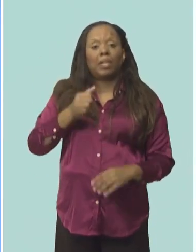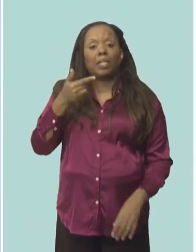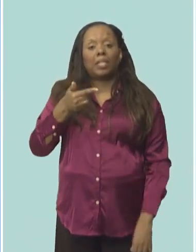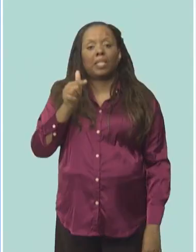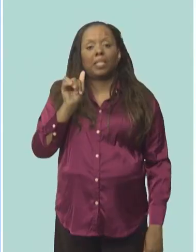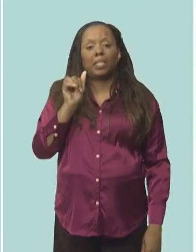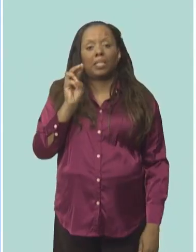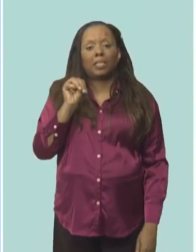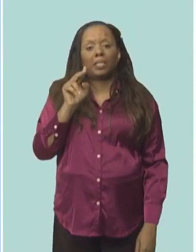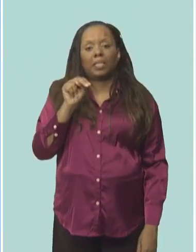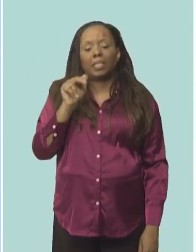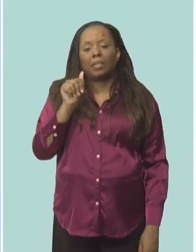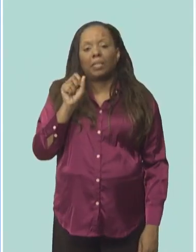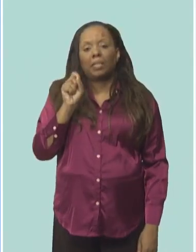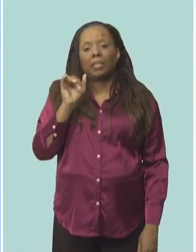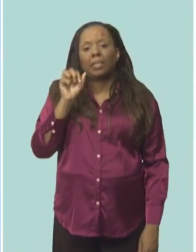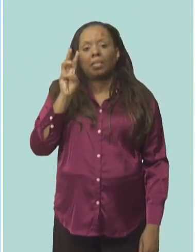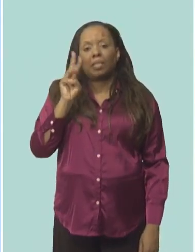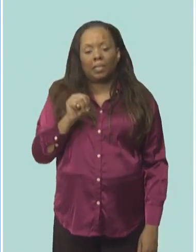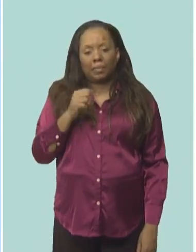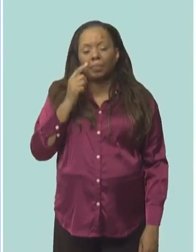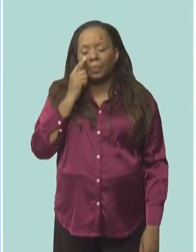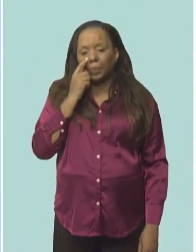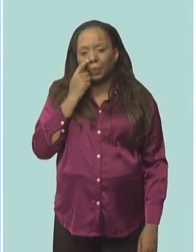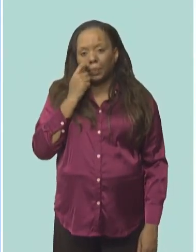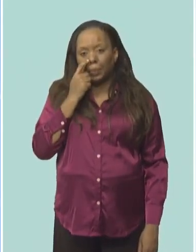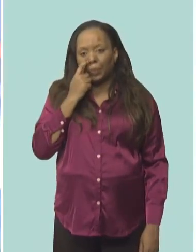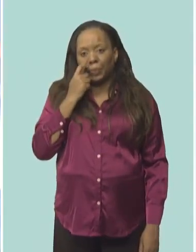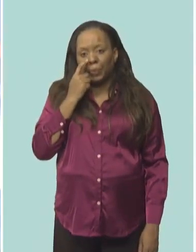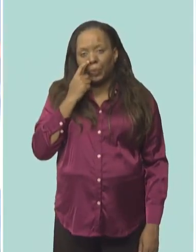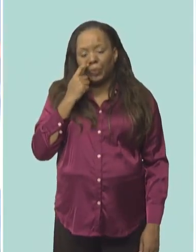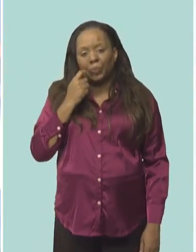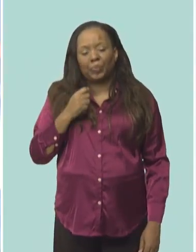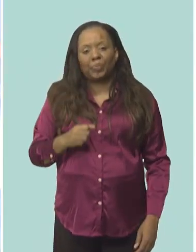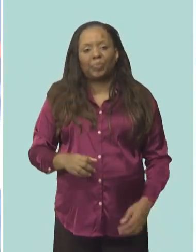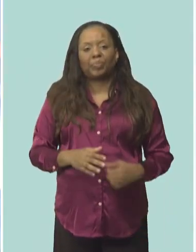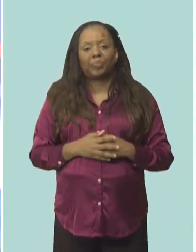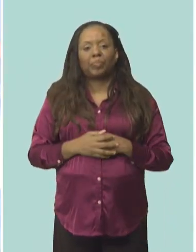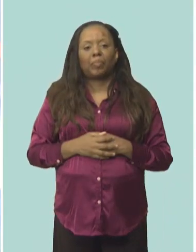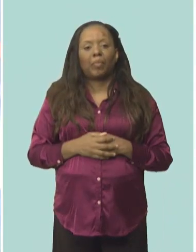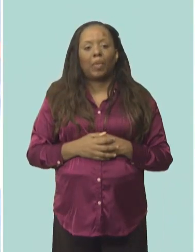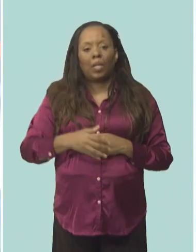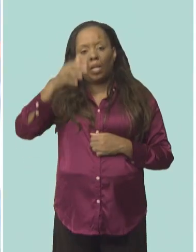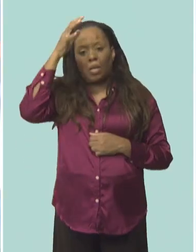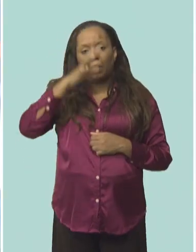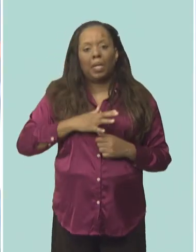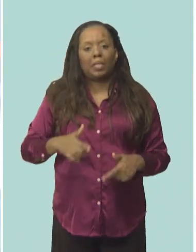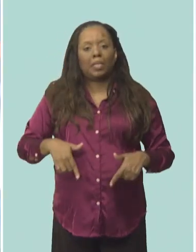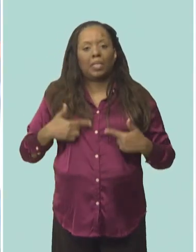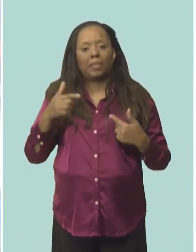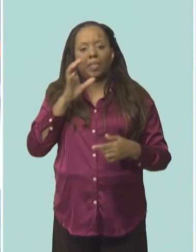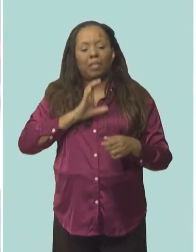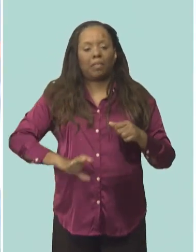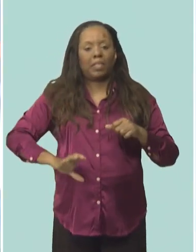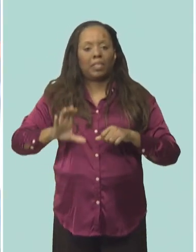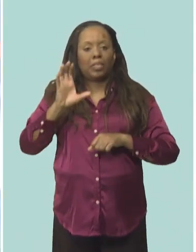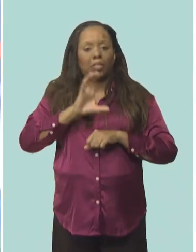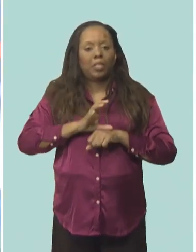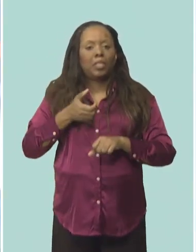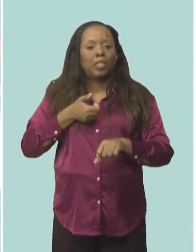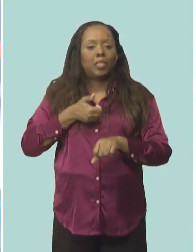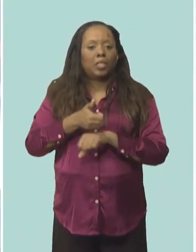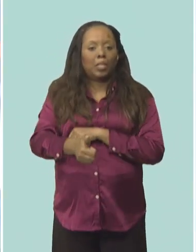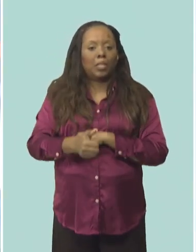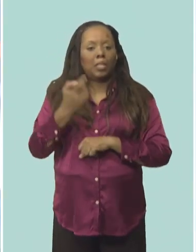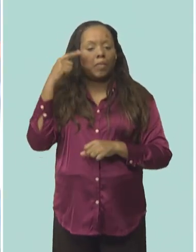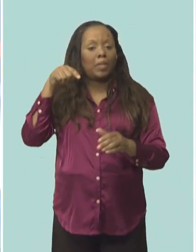Gymnasium. Akeem Klinkett, CBC News. A Christchurch man charged with the murder of his brother has been